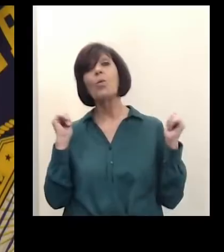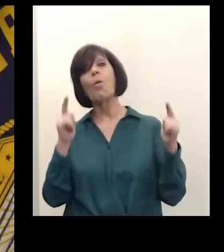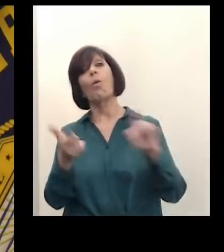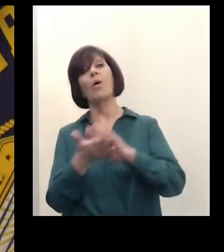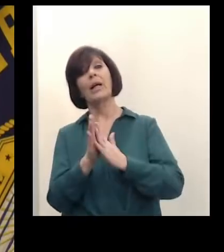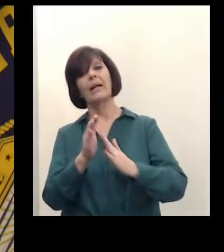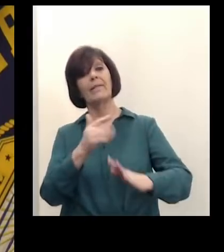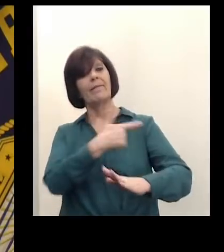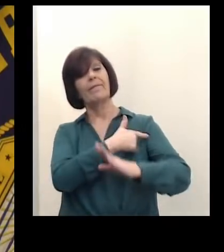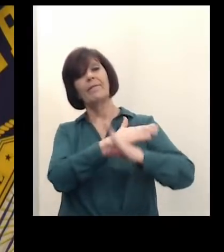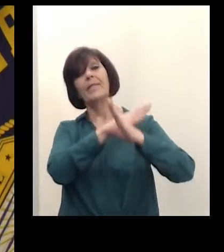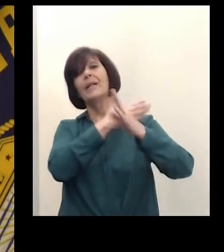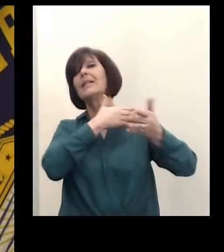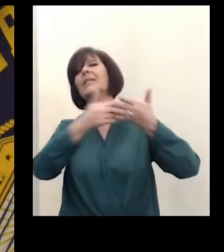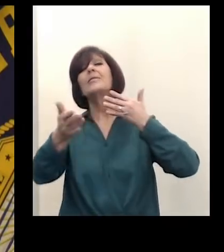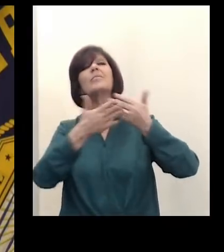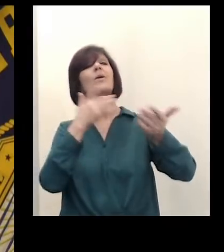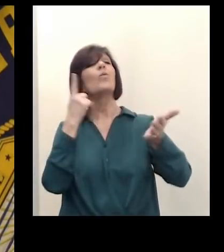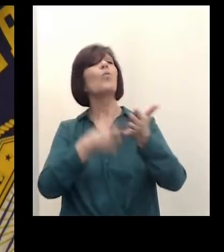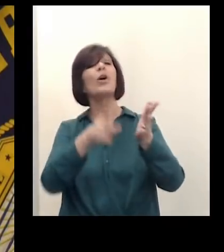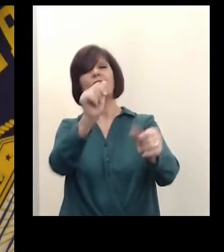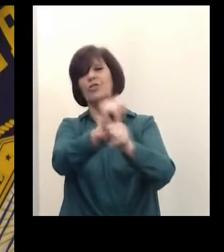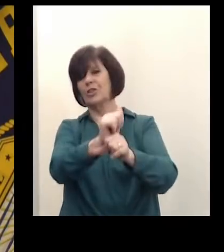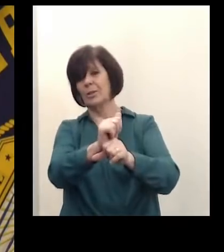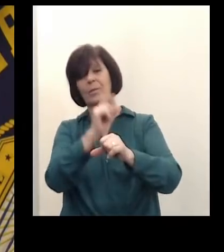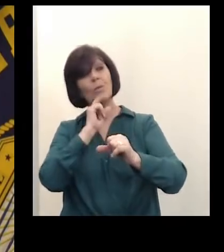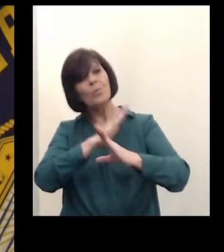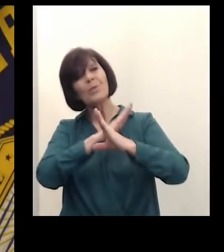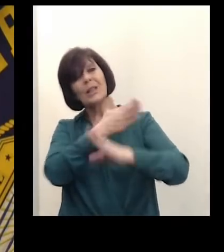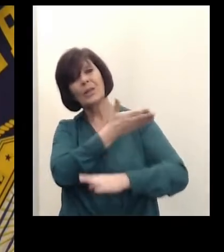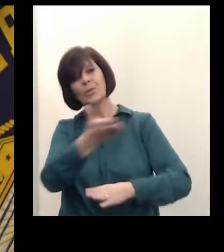regardless of what their profession is, because it'll protect you.